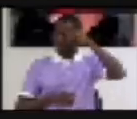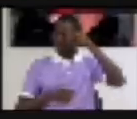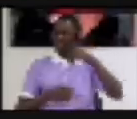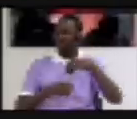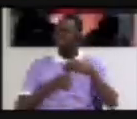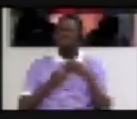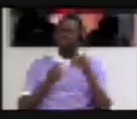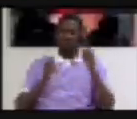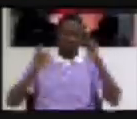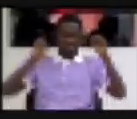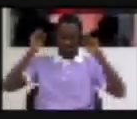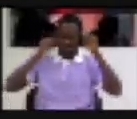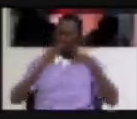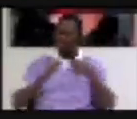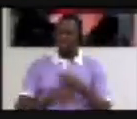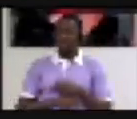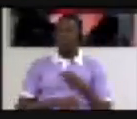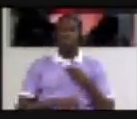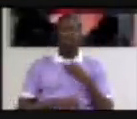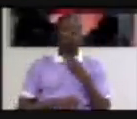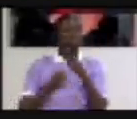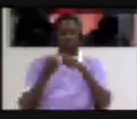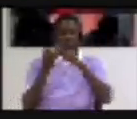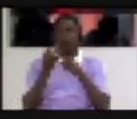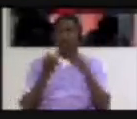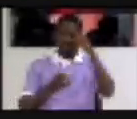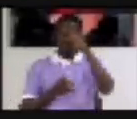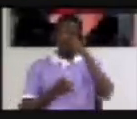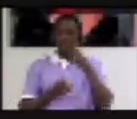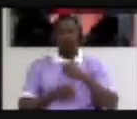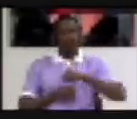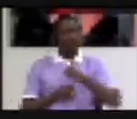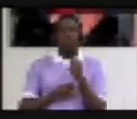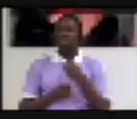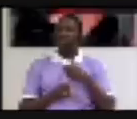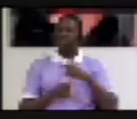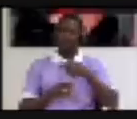And that was my main reason of rejecting them in 1996.